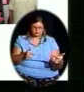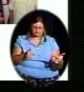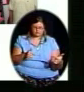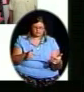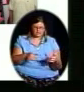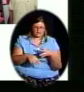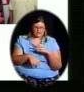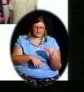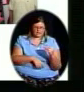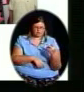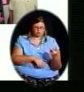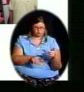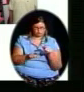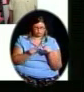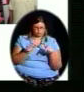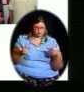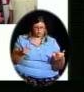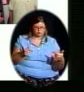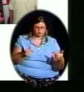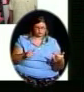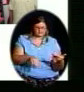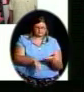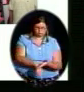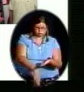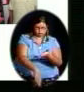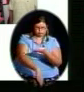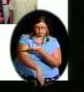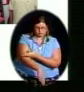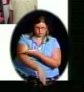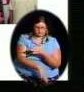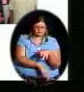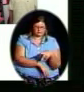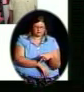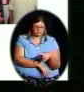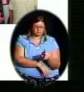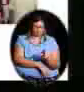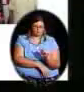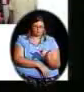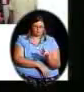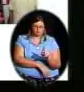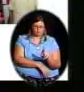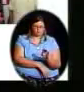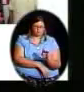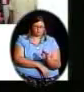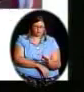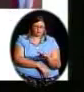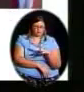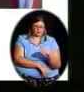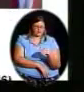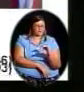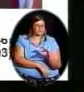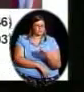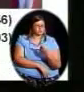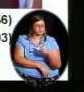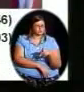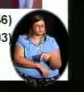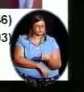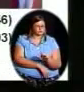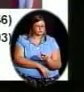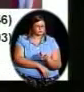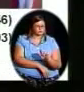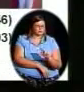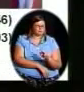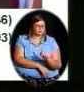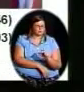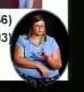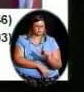and our 2 largest increases have been at Prairie Trail and Chisholm Trail. We'll also take a little bit of a look at our